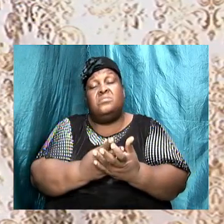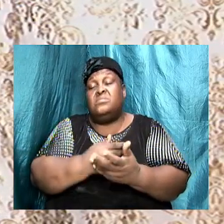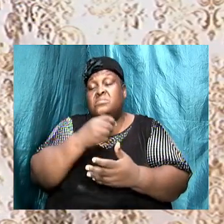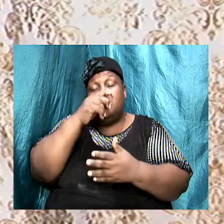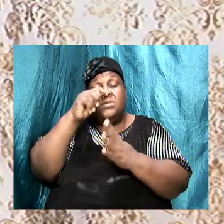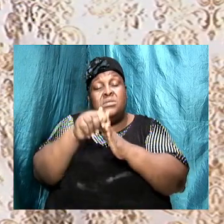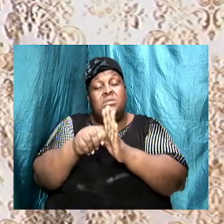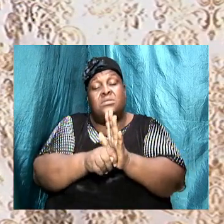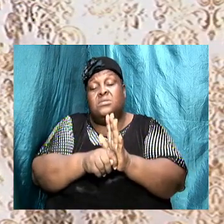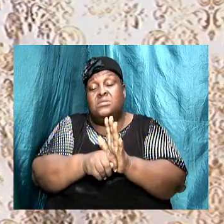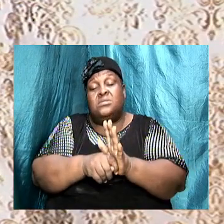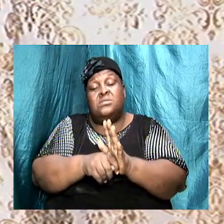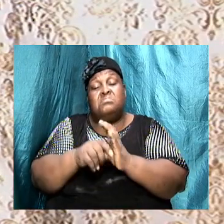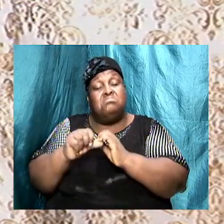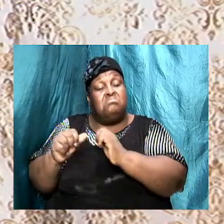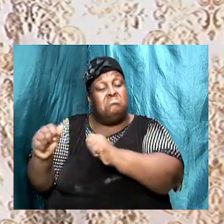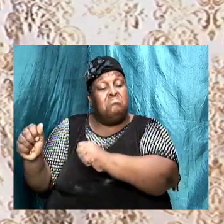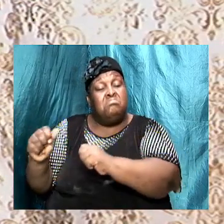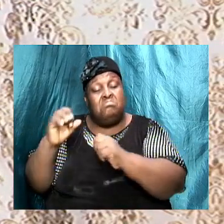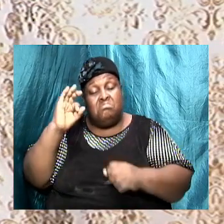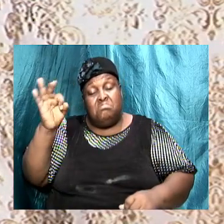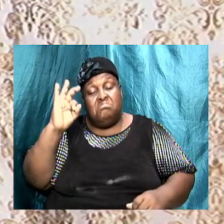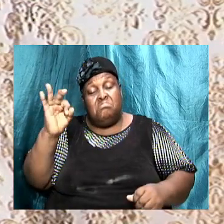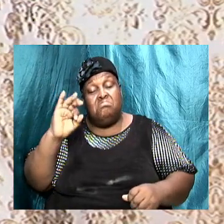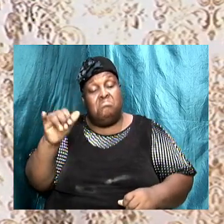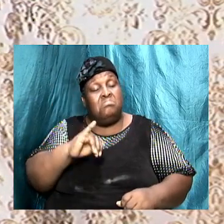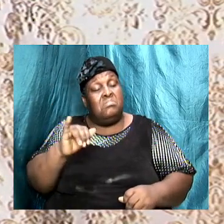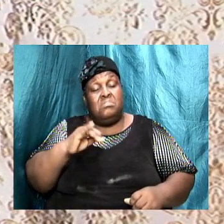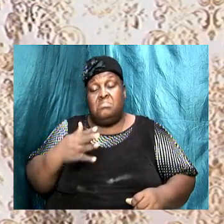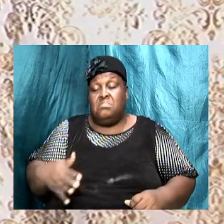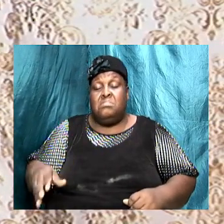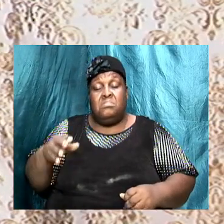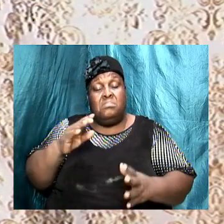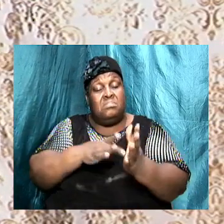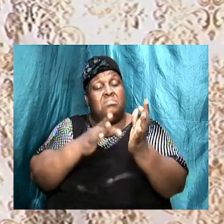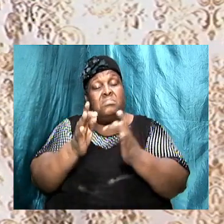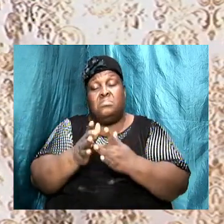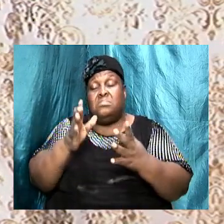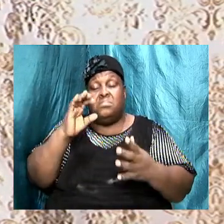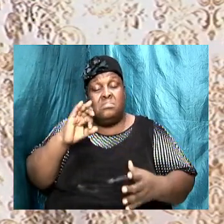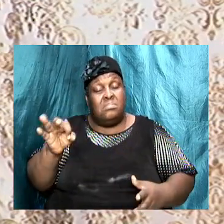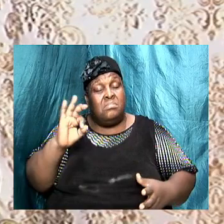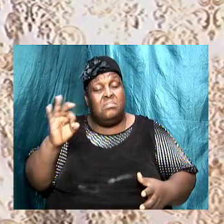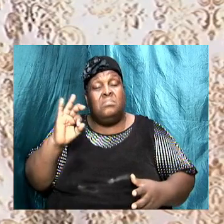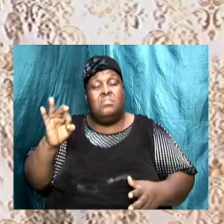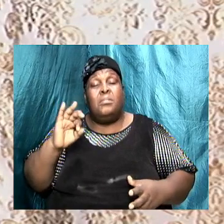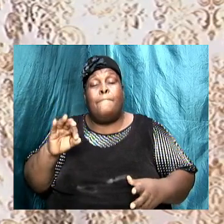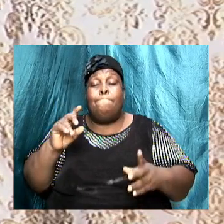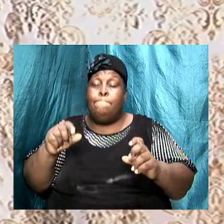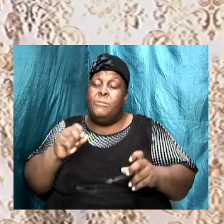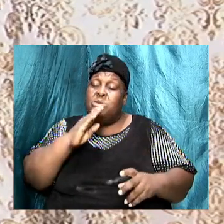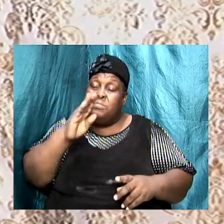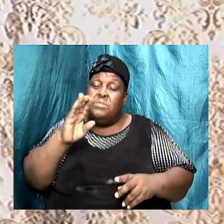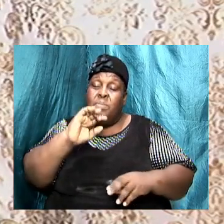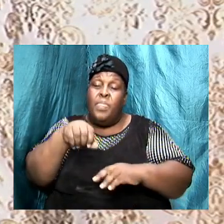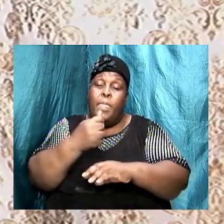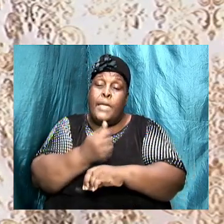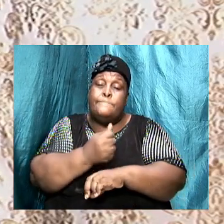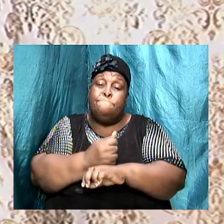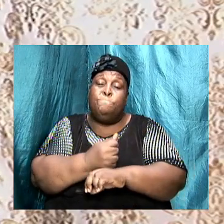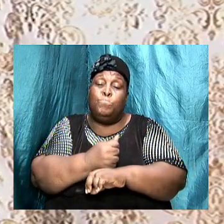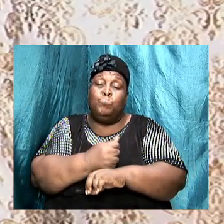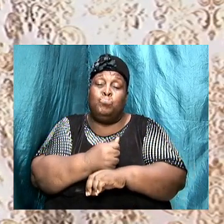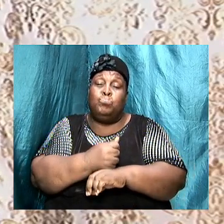that the apostles preach. It's the same thing that Jesus preached. So it must be established with the